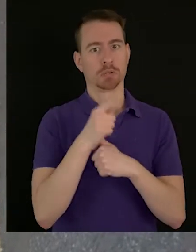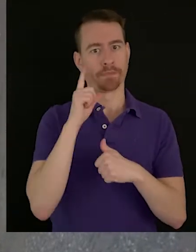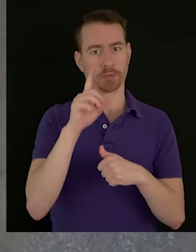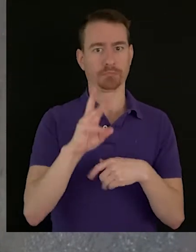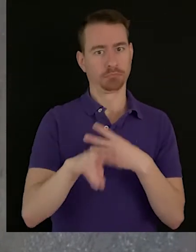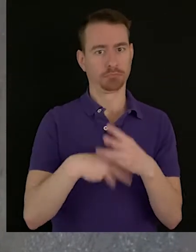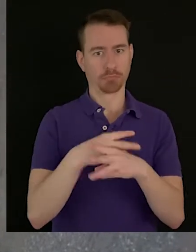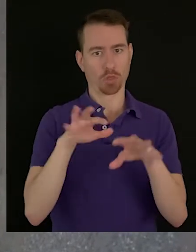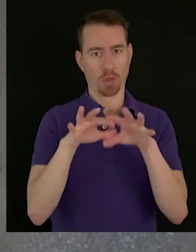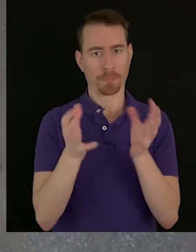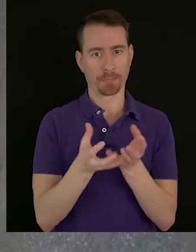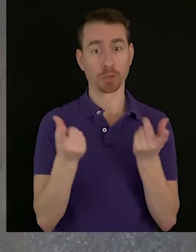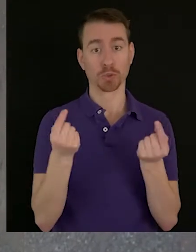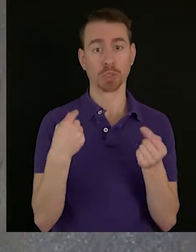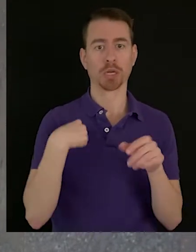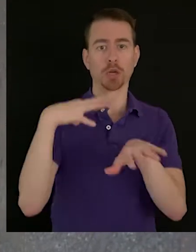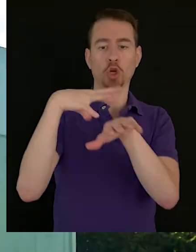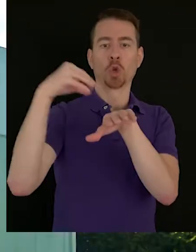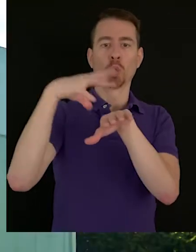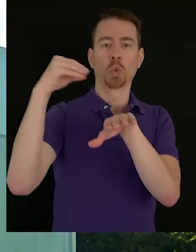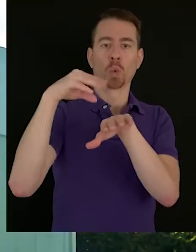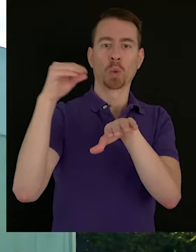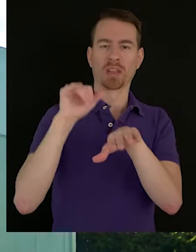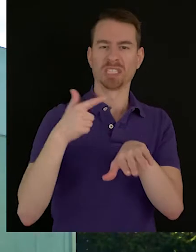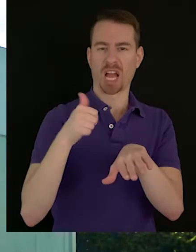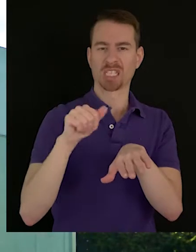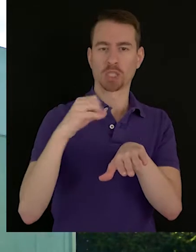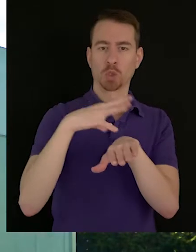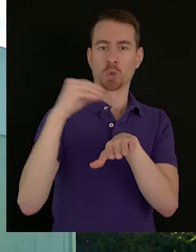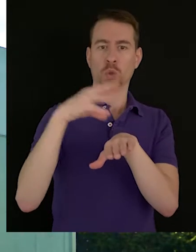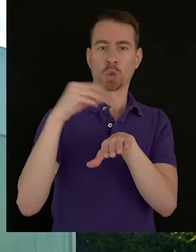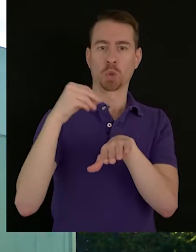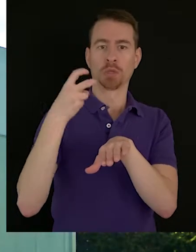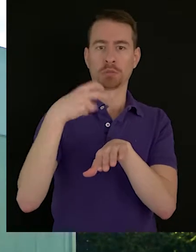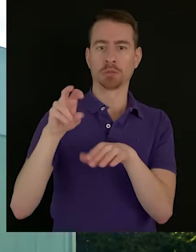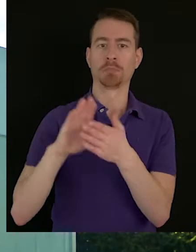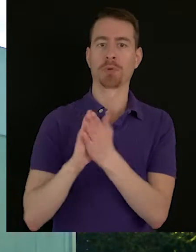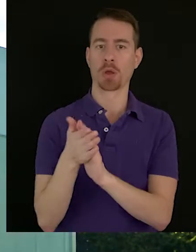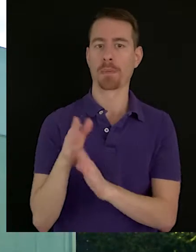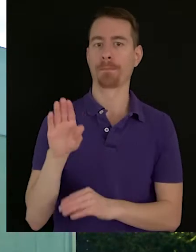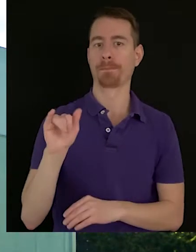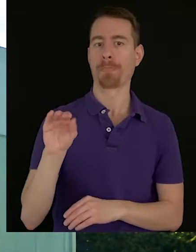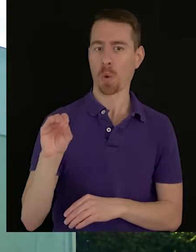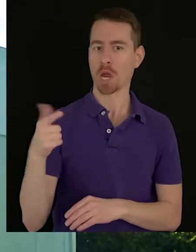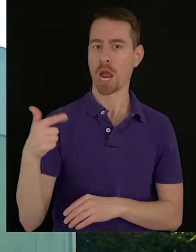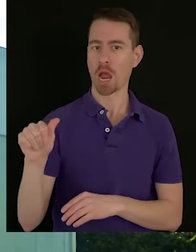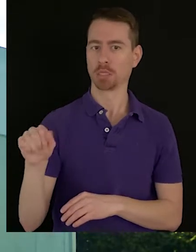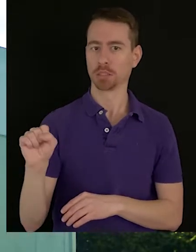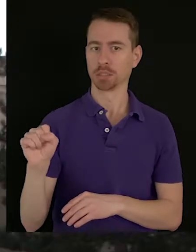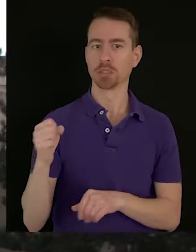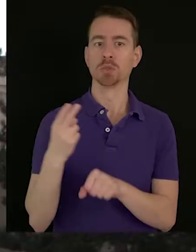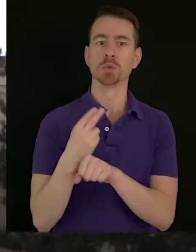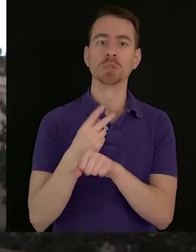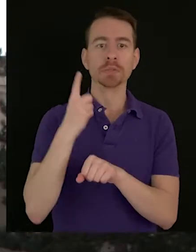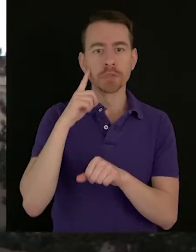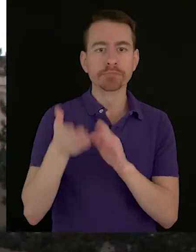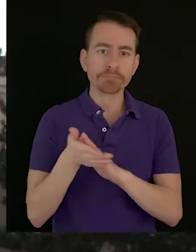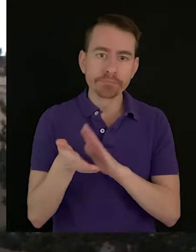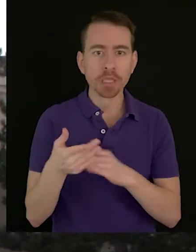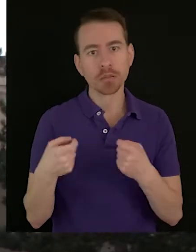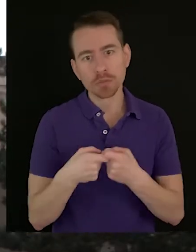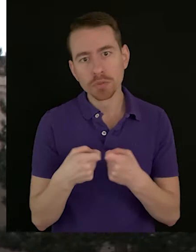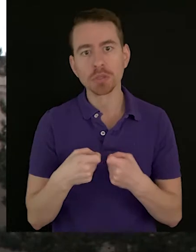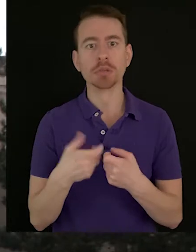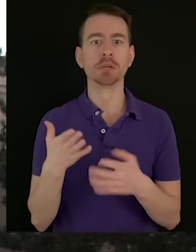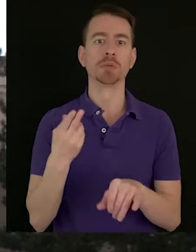This material travels to the enormous cylinder tanks behind me, which are called digesters. The digesters are covered